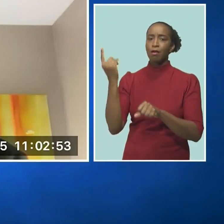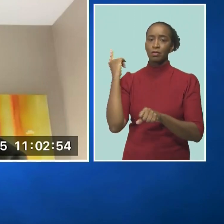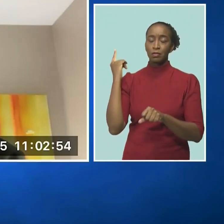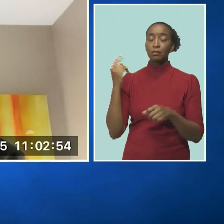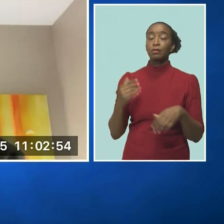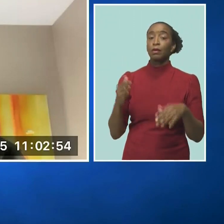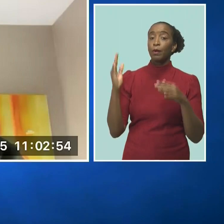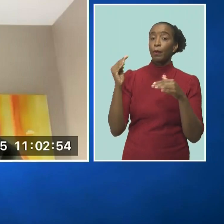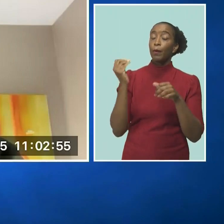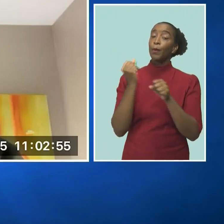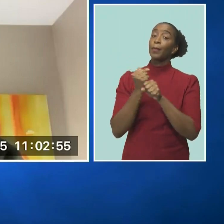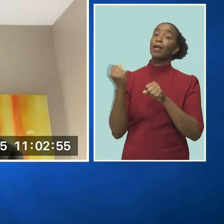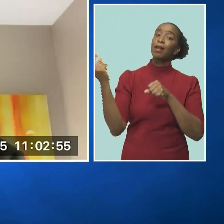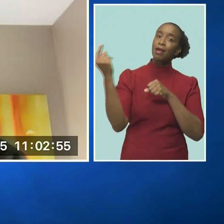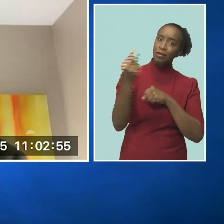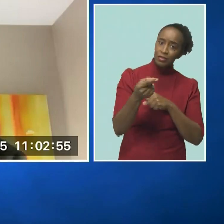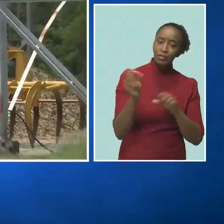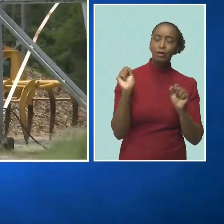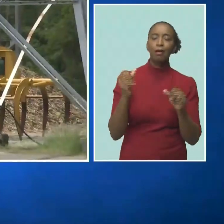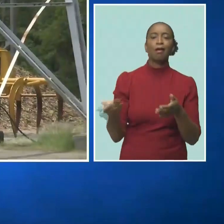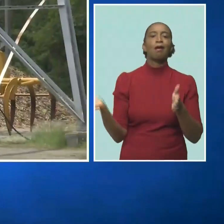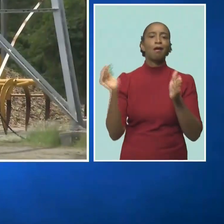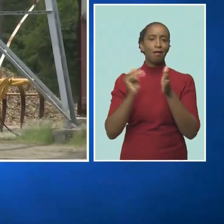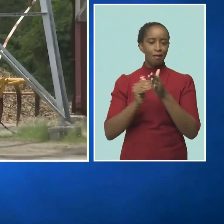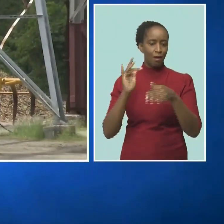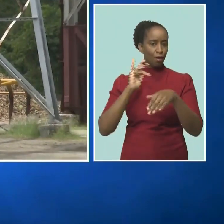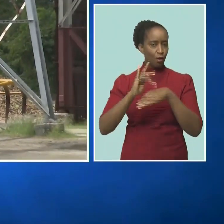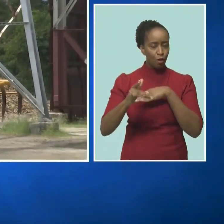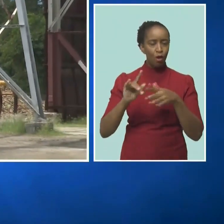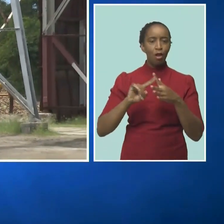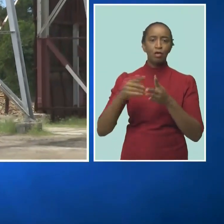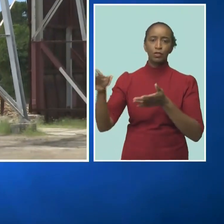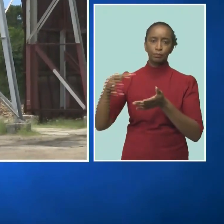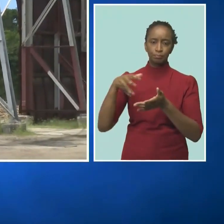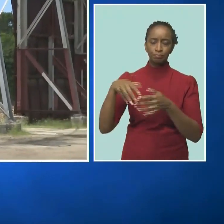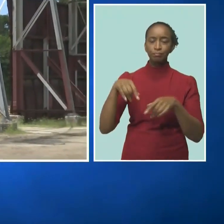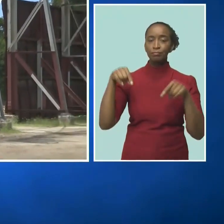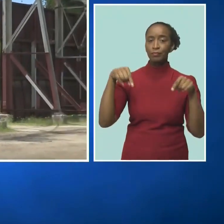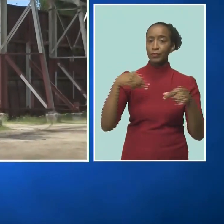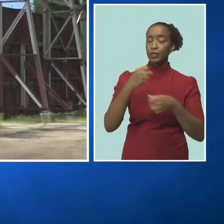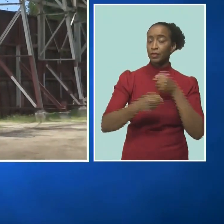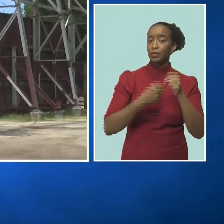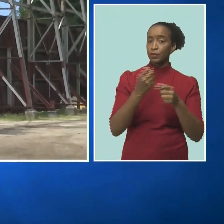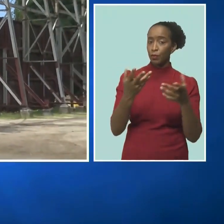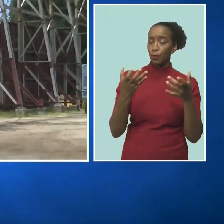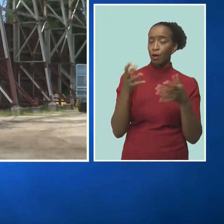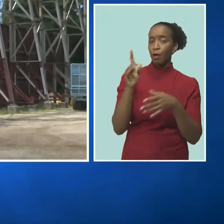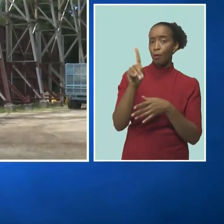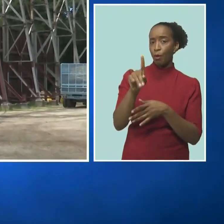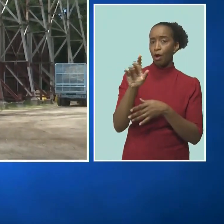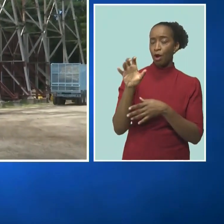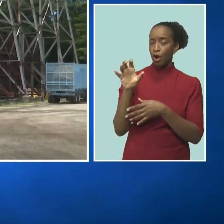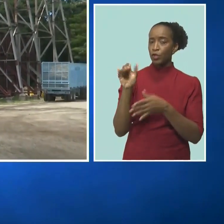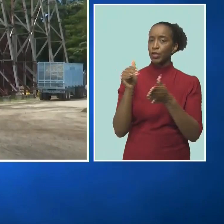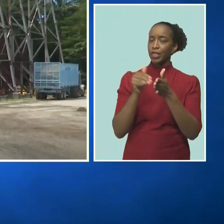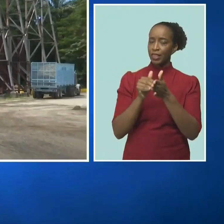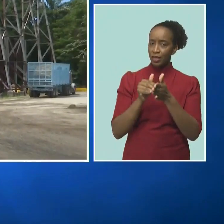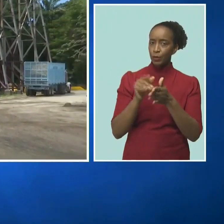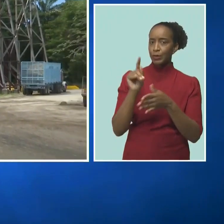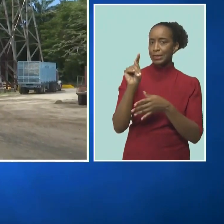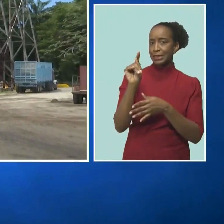able to start a little bit earlier again. This year's sugar yield target is projected to be 100,000 tons. Wendy